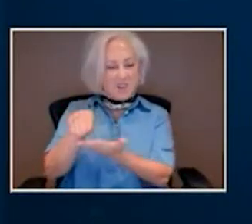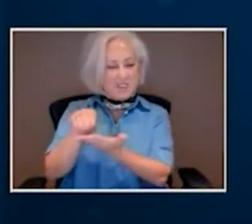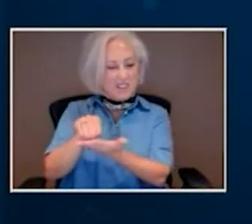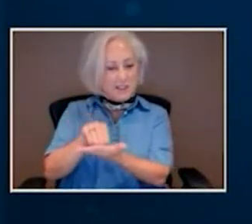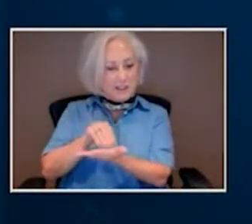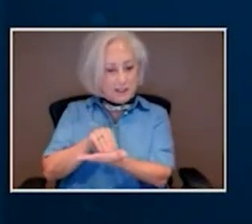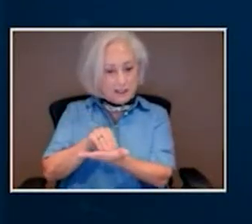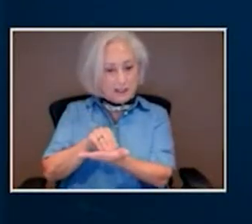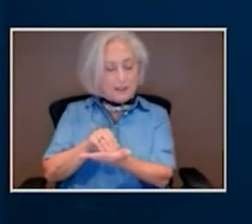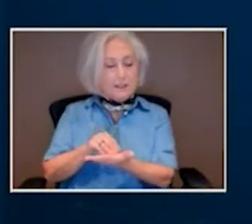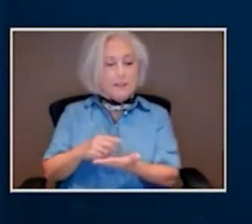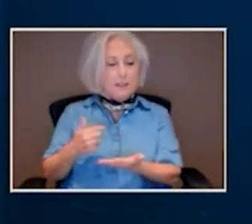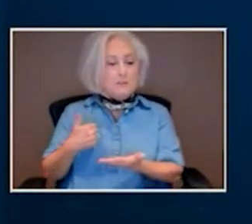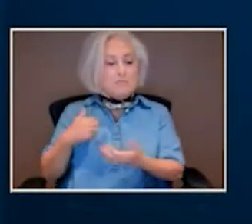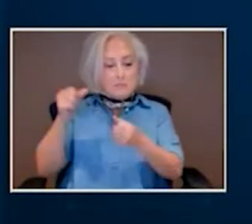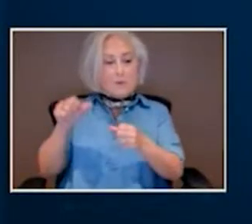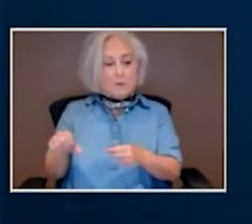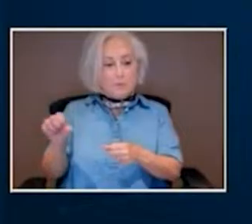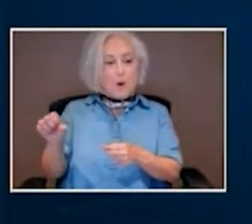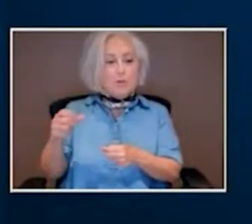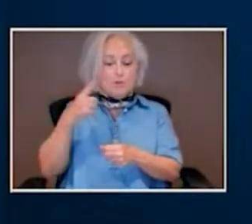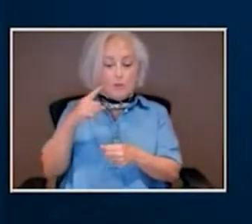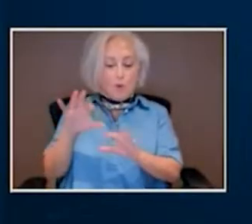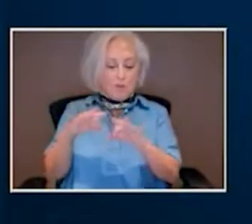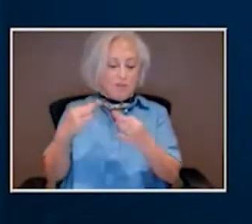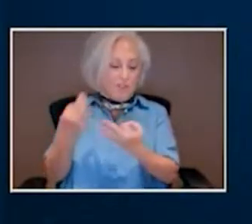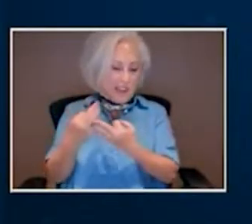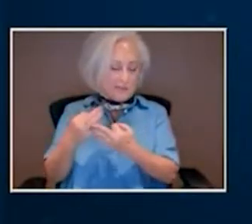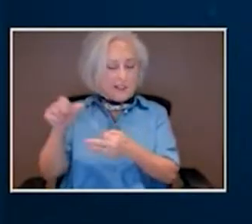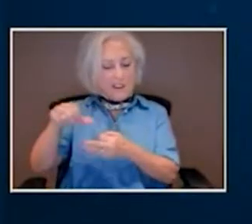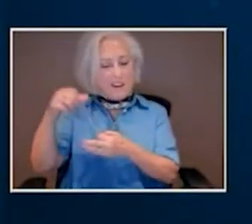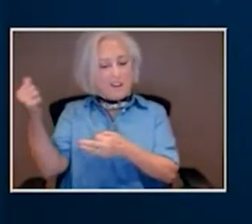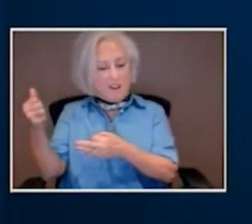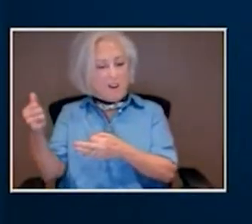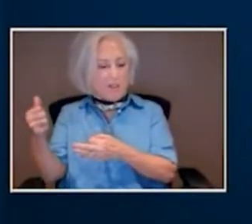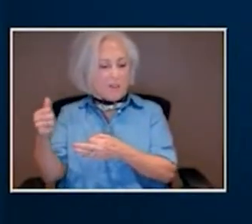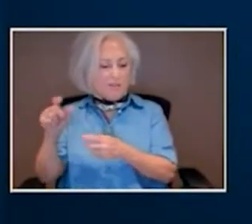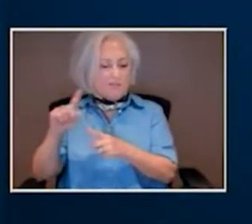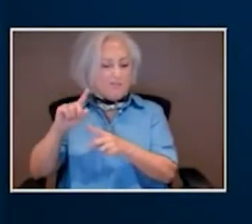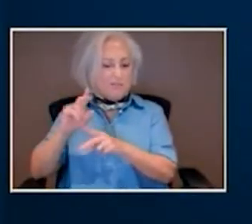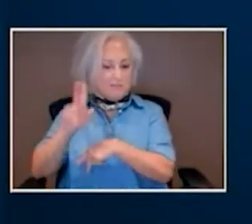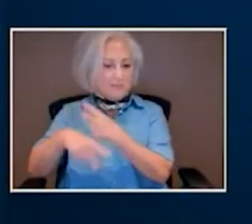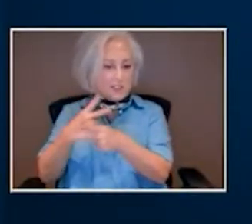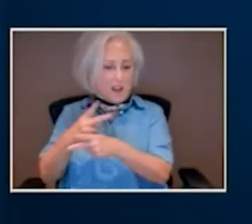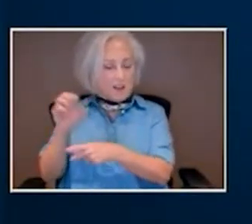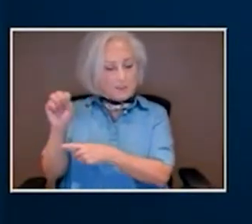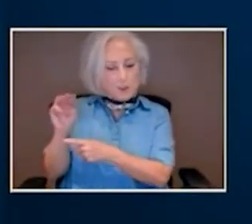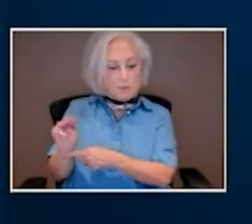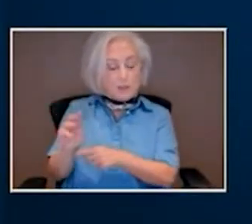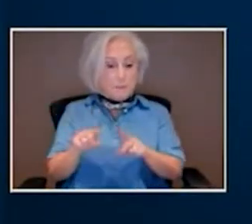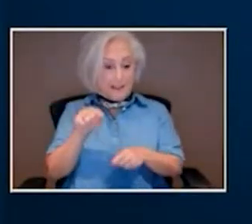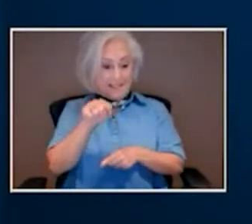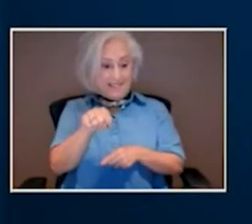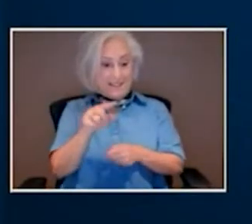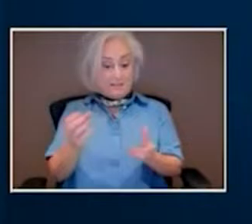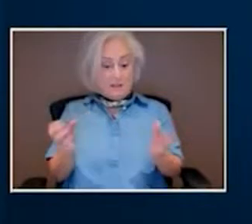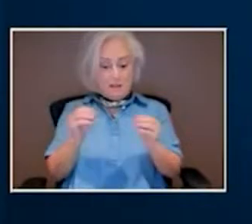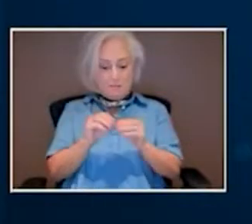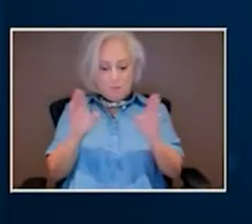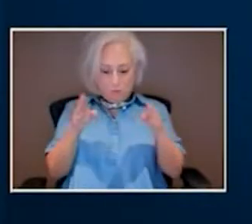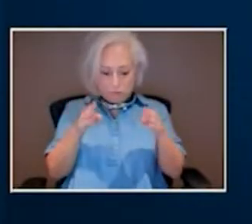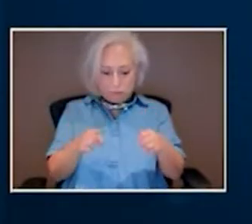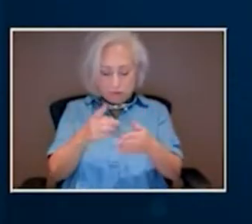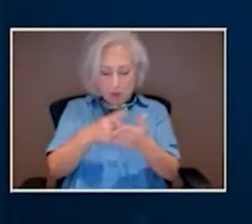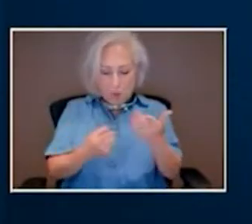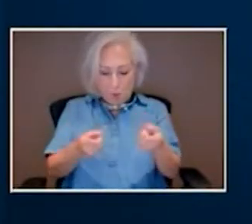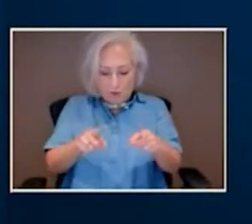my other social media pages for my family and friends just to keep updated, but this is more of just an inside look of what was going